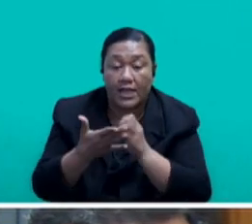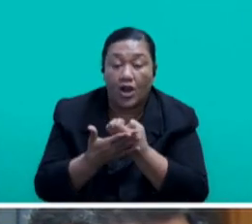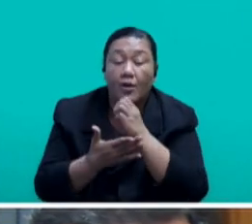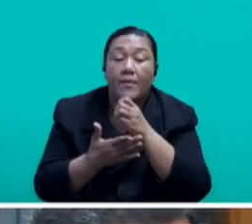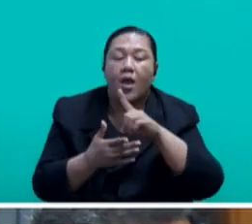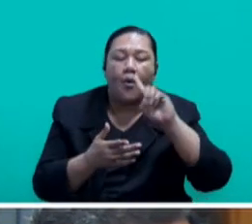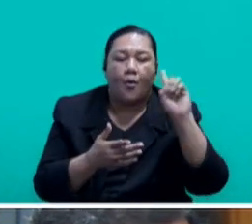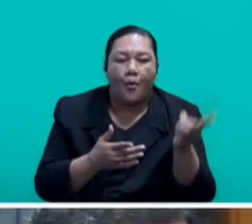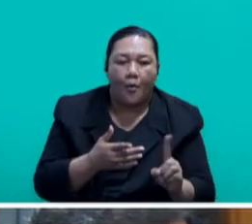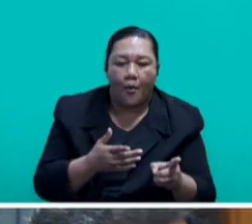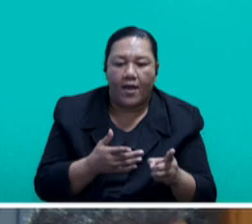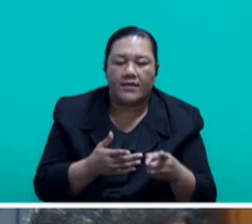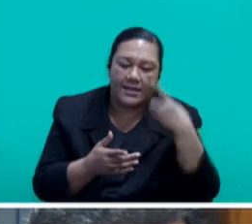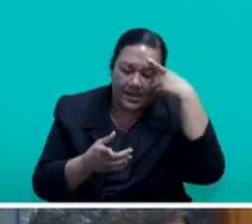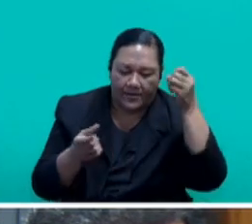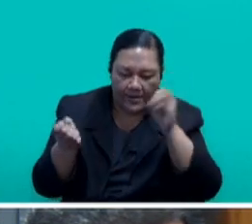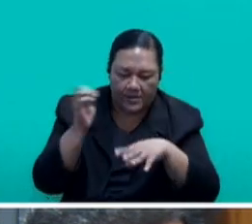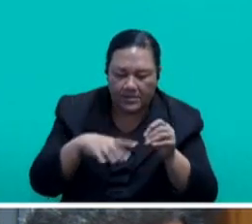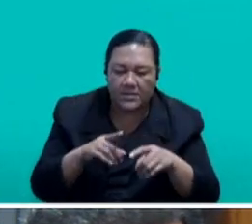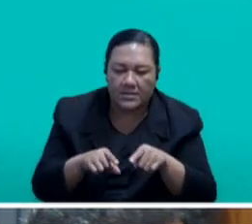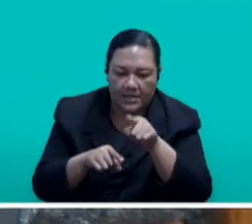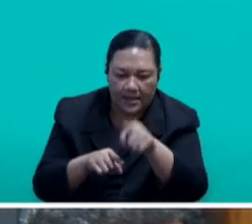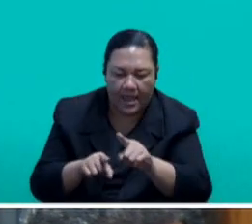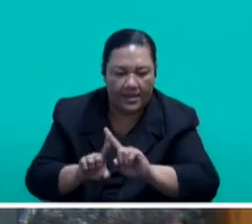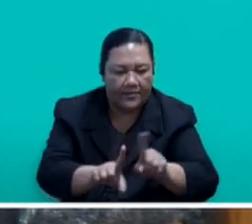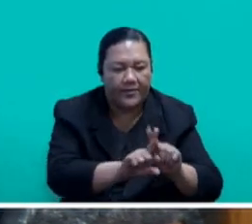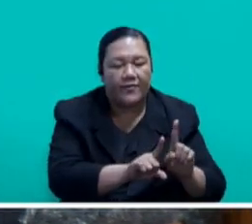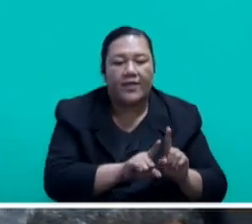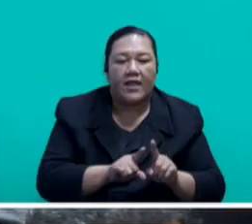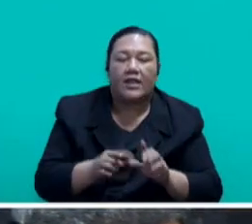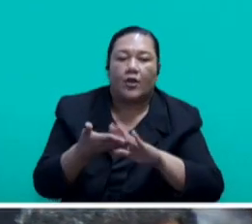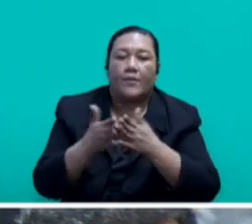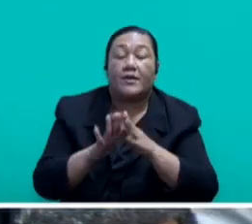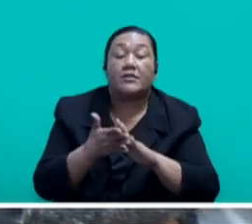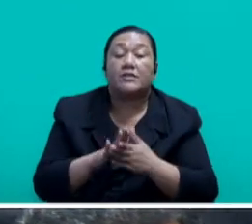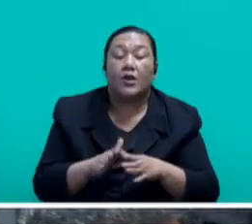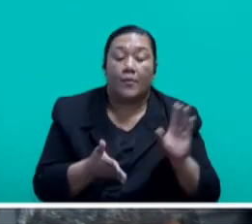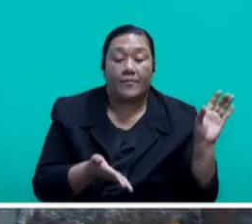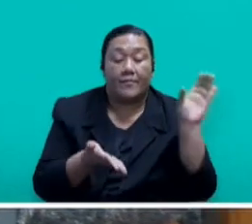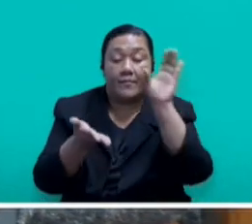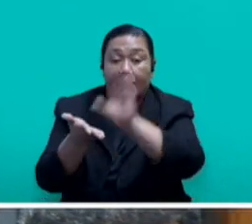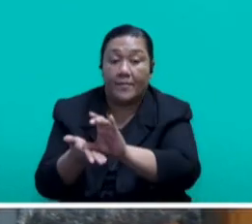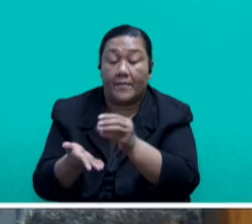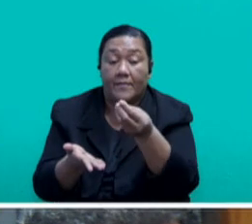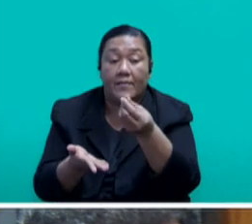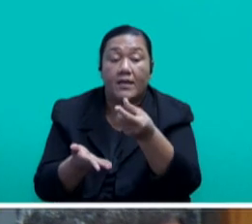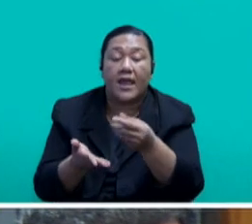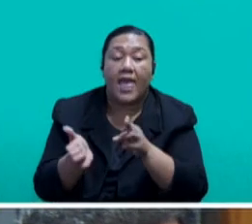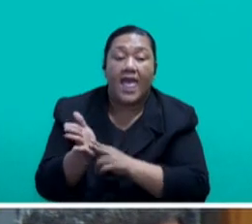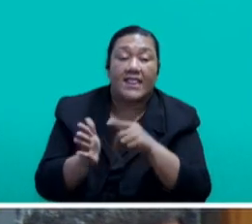that impacts communities. The allocation of $2.5 million for the Northern Development Program,